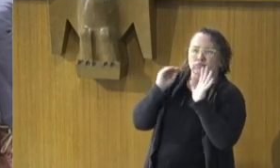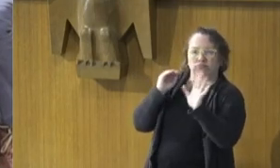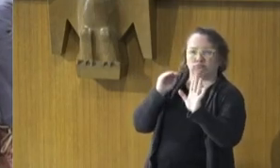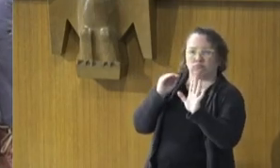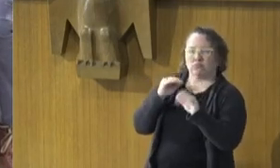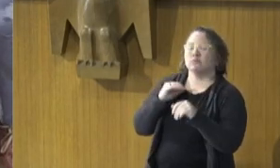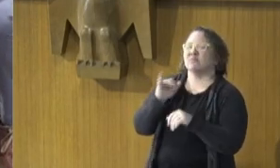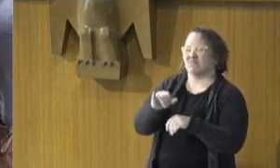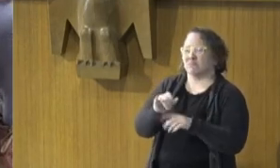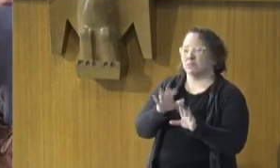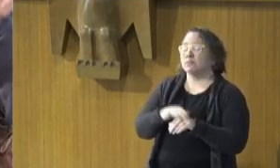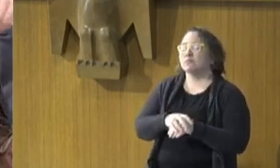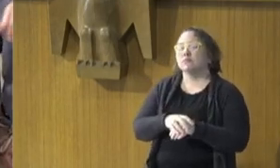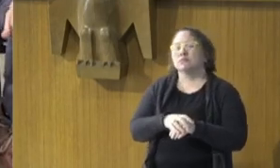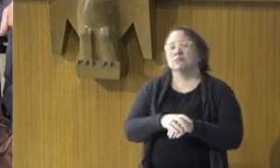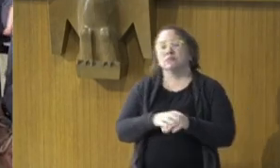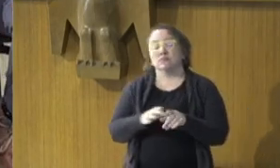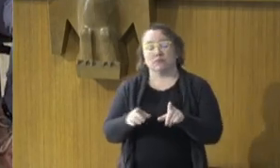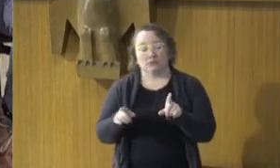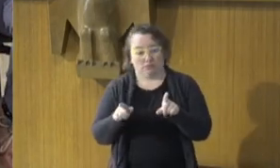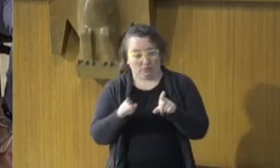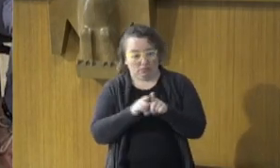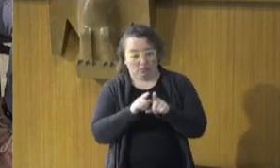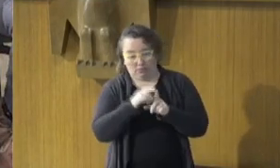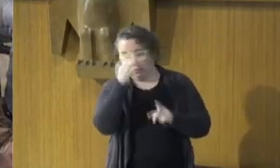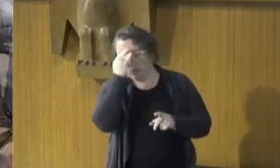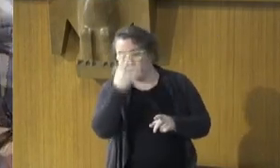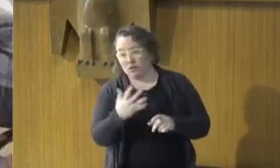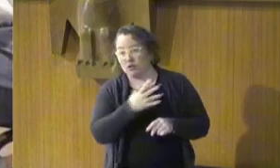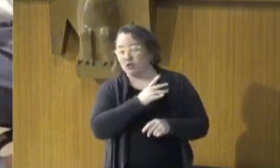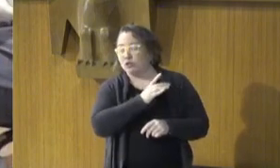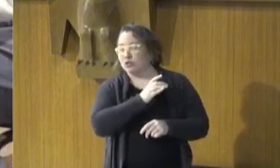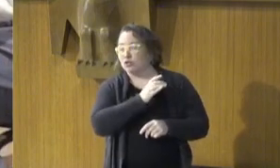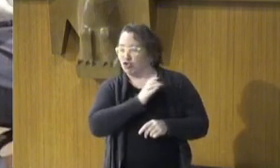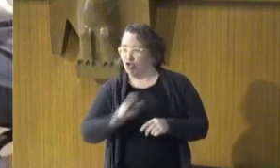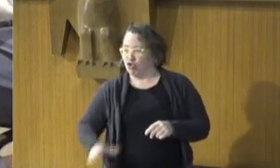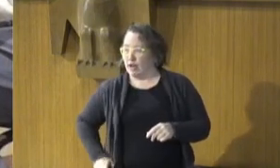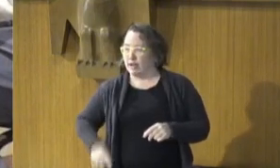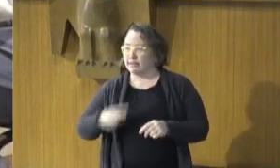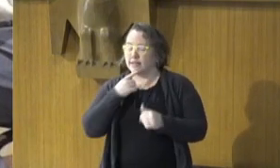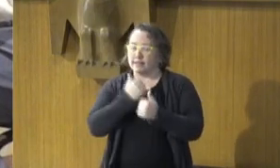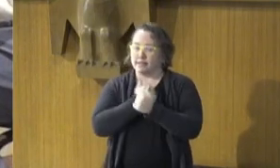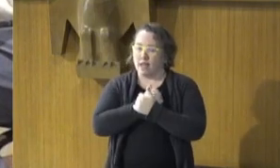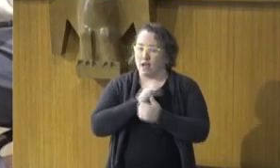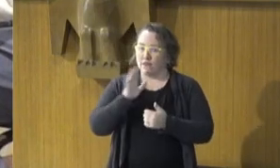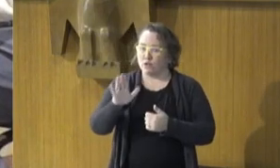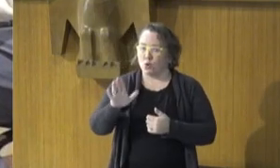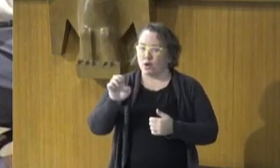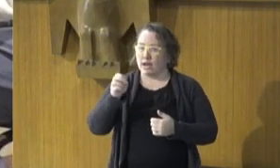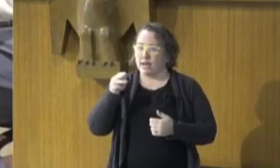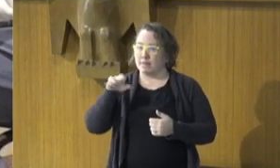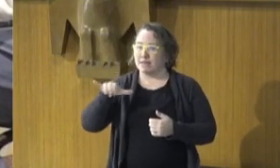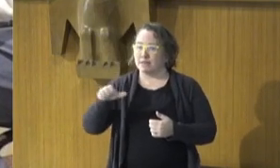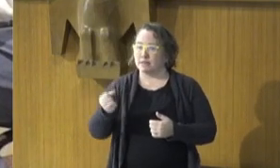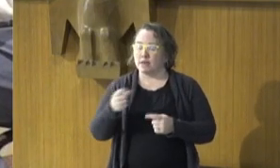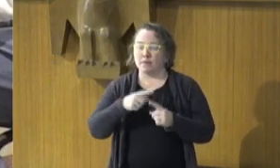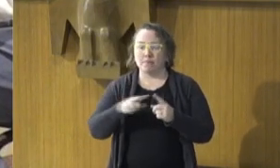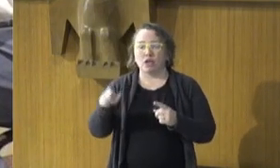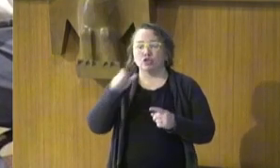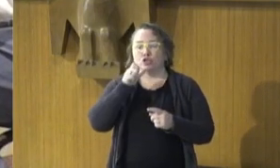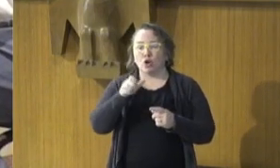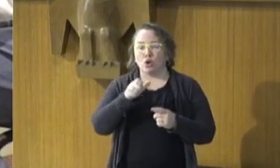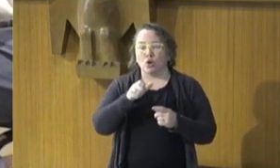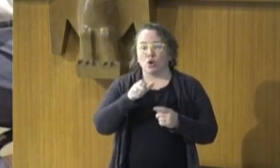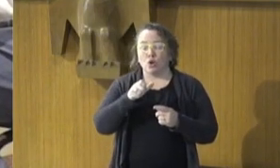Right. That also reminds me of this great teaching that Jesus has where he says, love your enemies, but do not repay evil